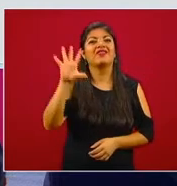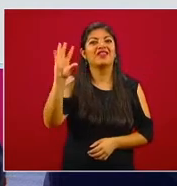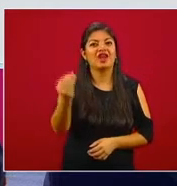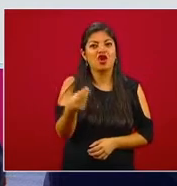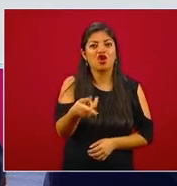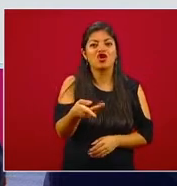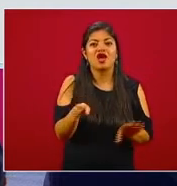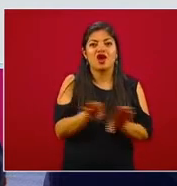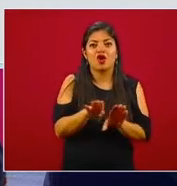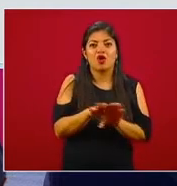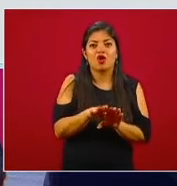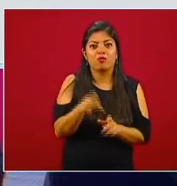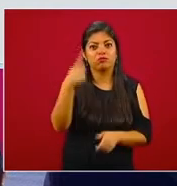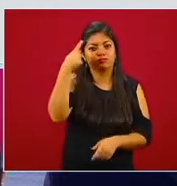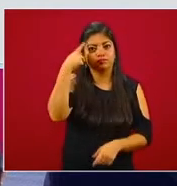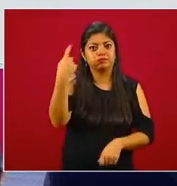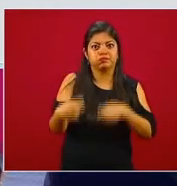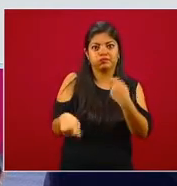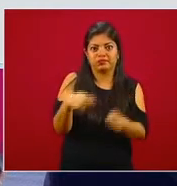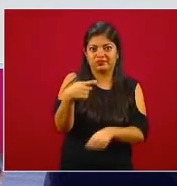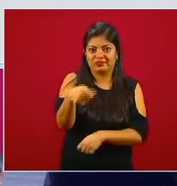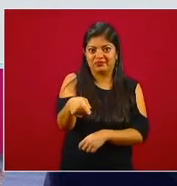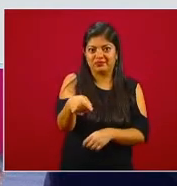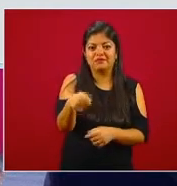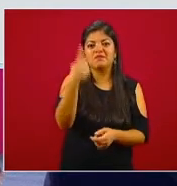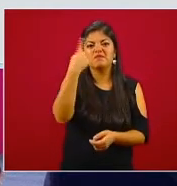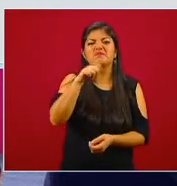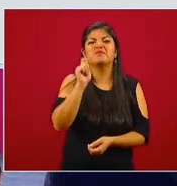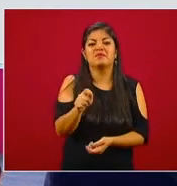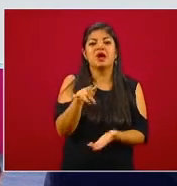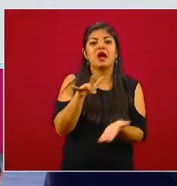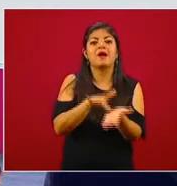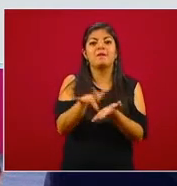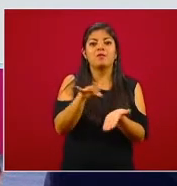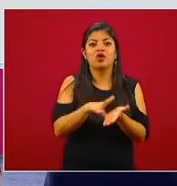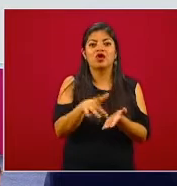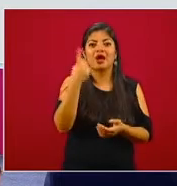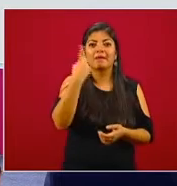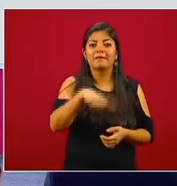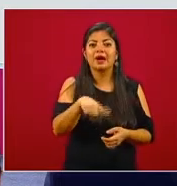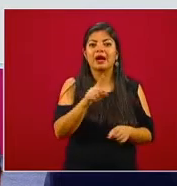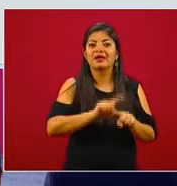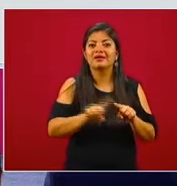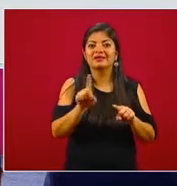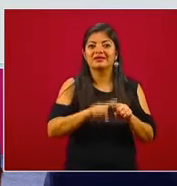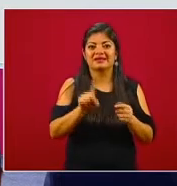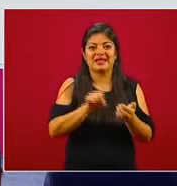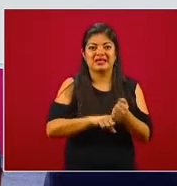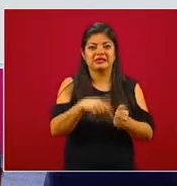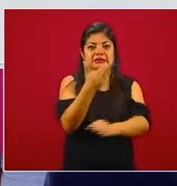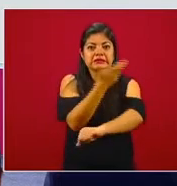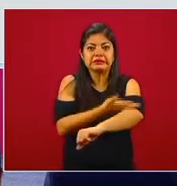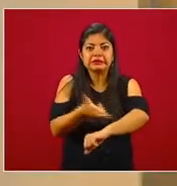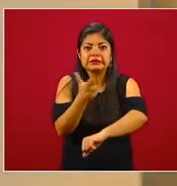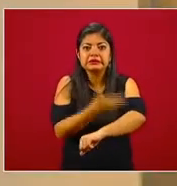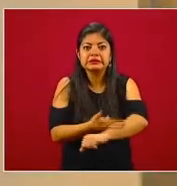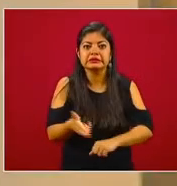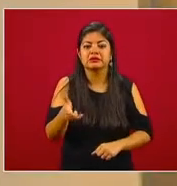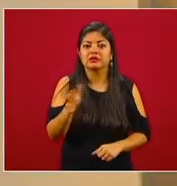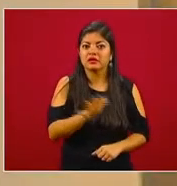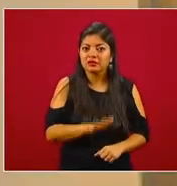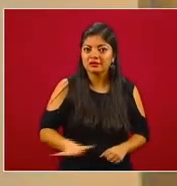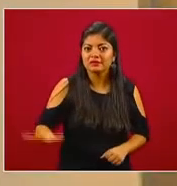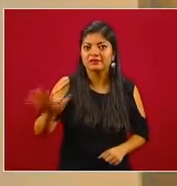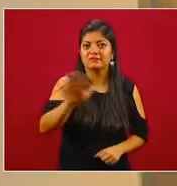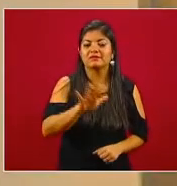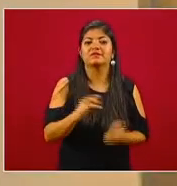At CONACYT, we propose to integrate this with a national system with other intelligence systems